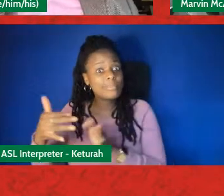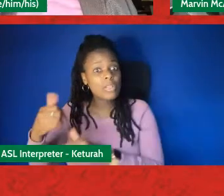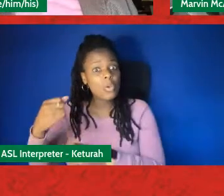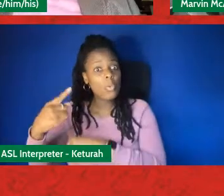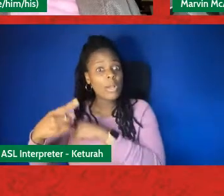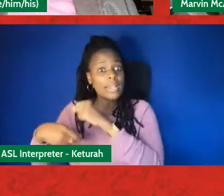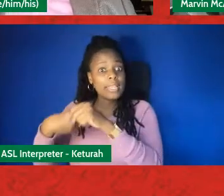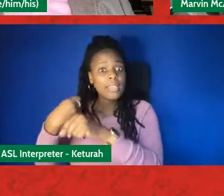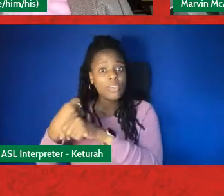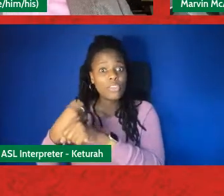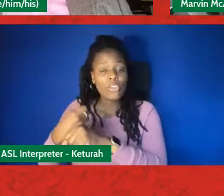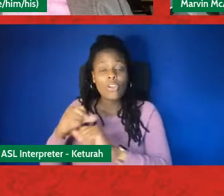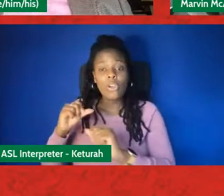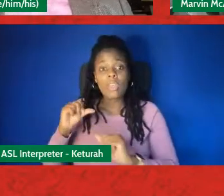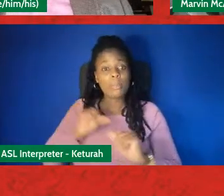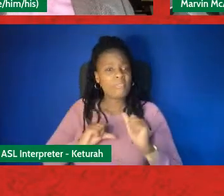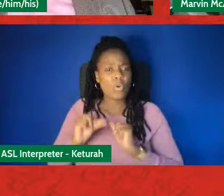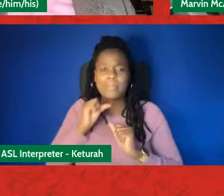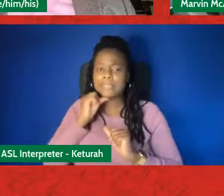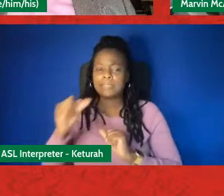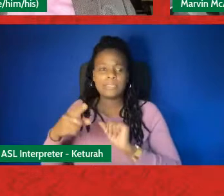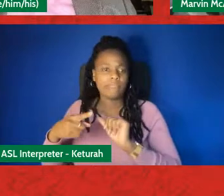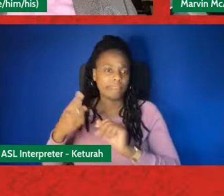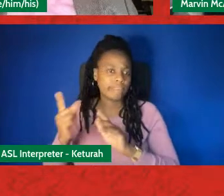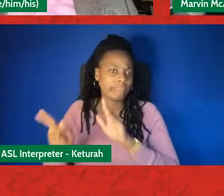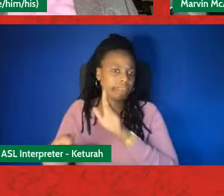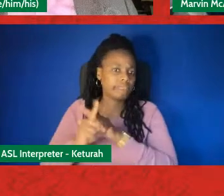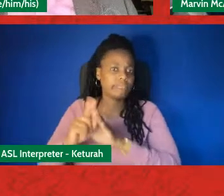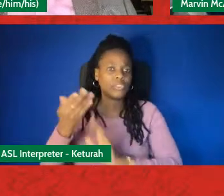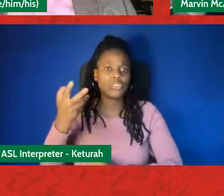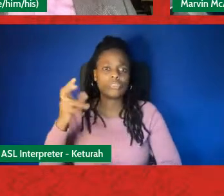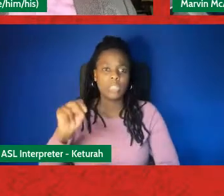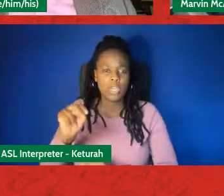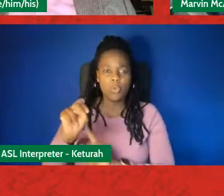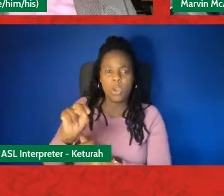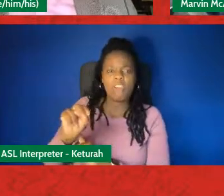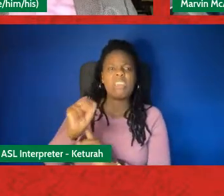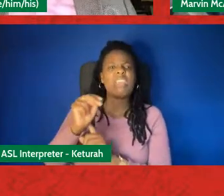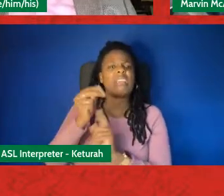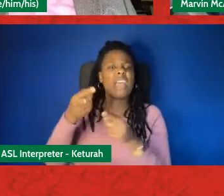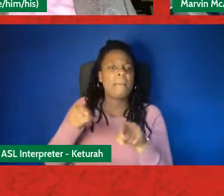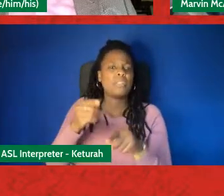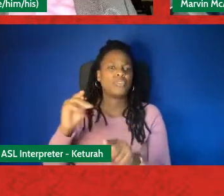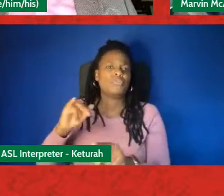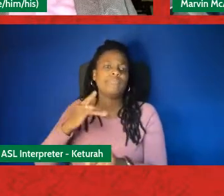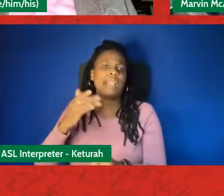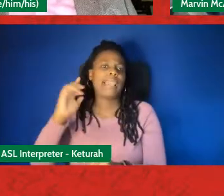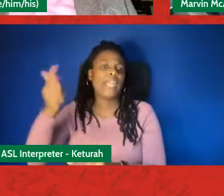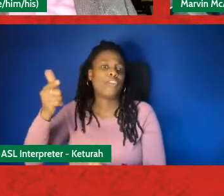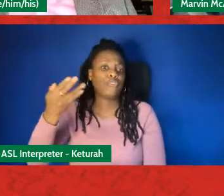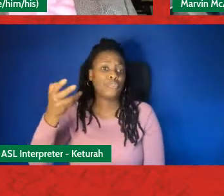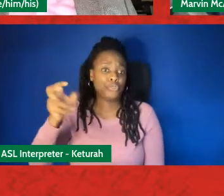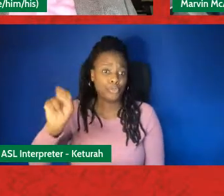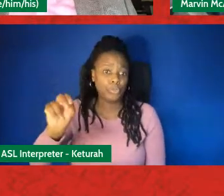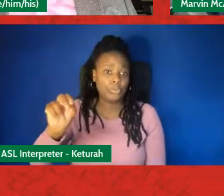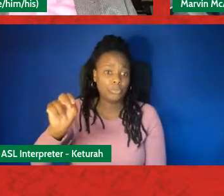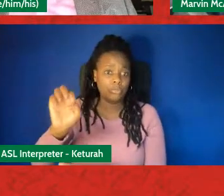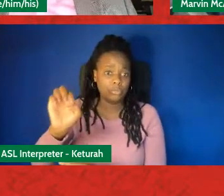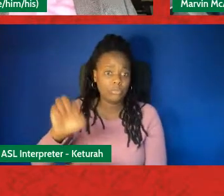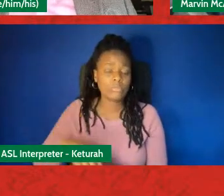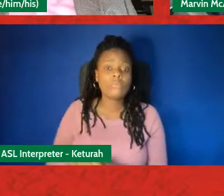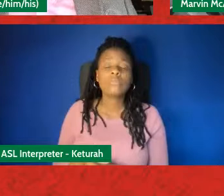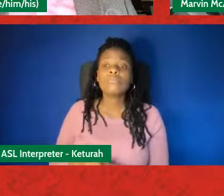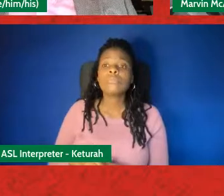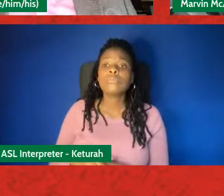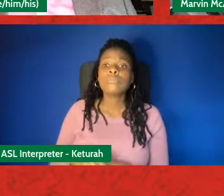didn't debut in January 1822 when it was supposed to. It would debut later in June 1823. But he went from there, and eventually,